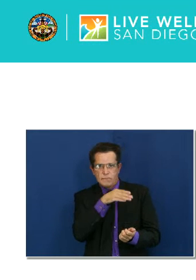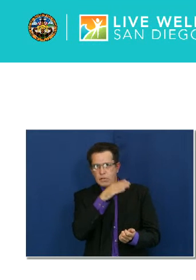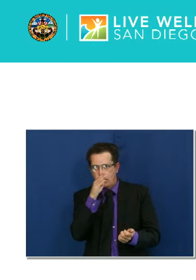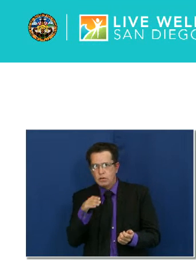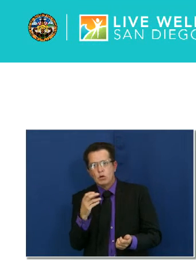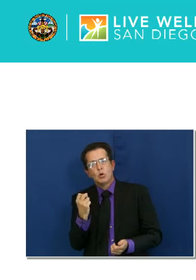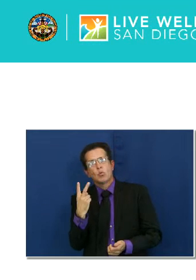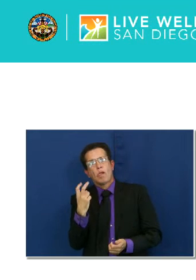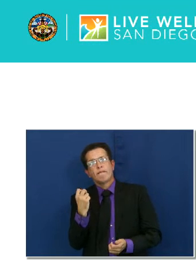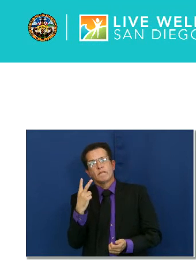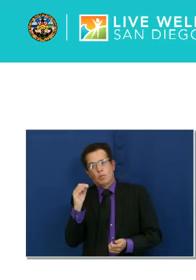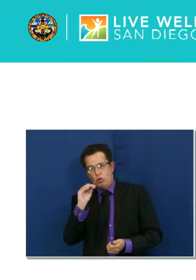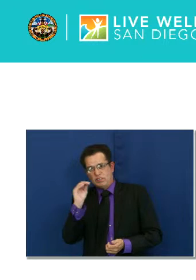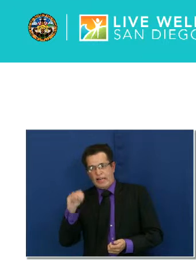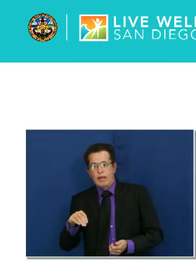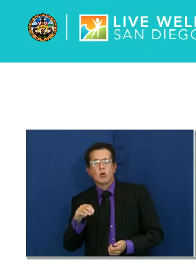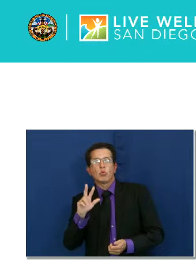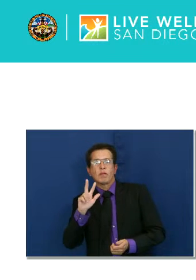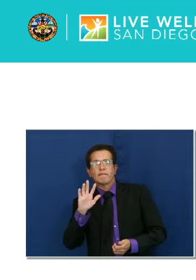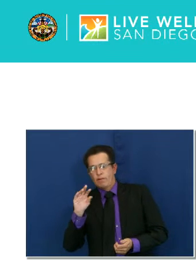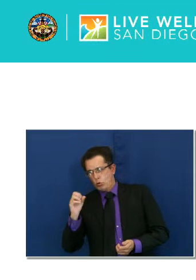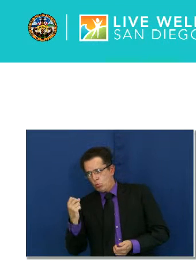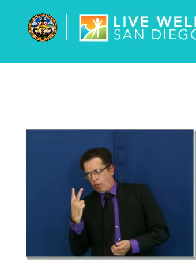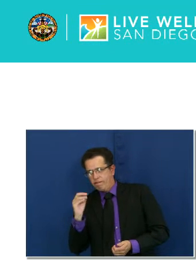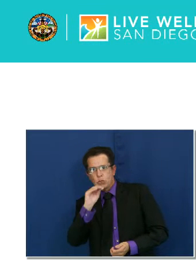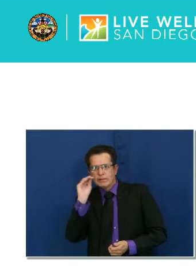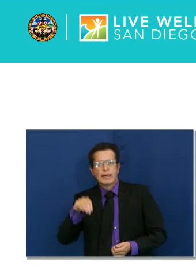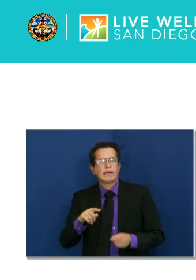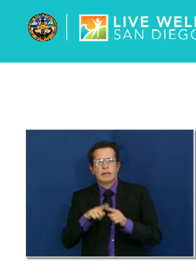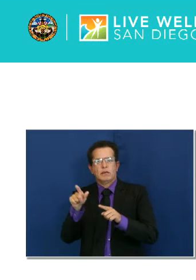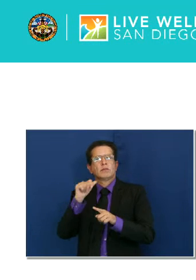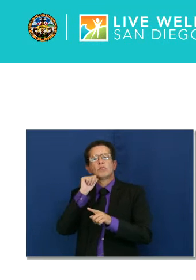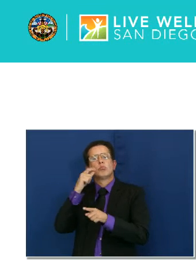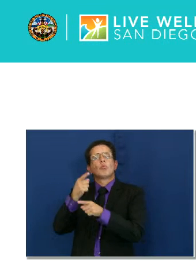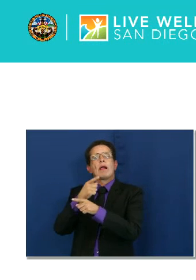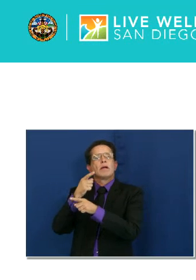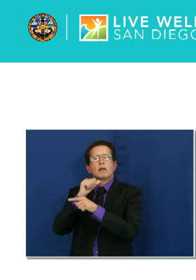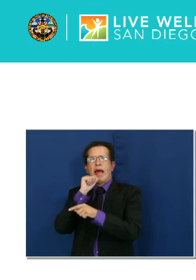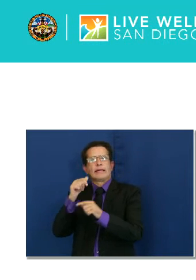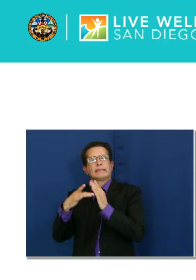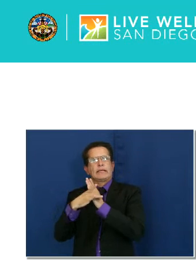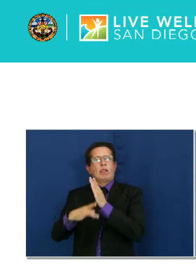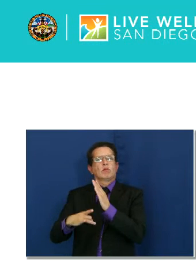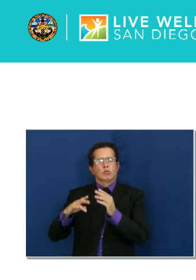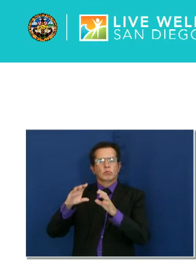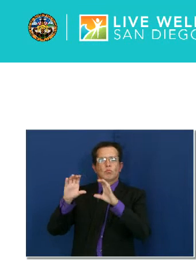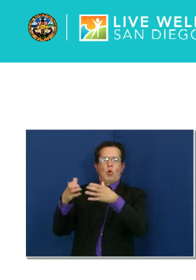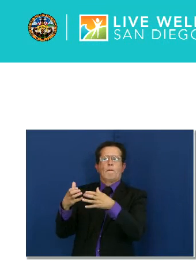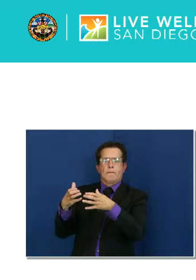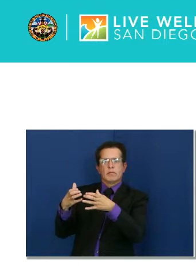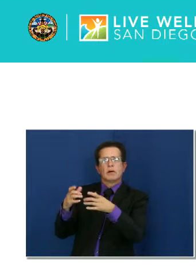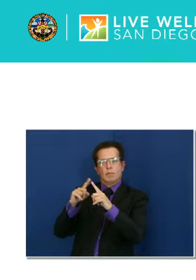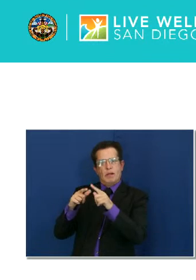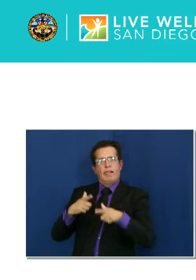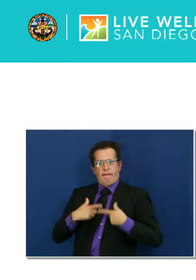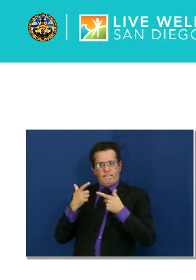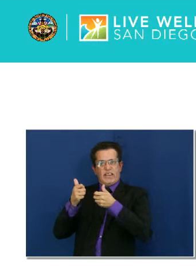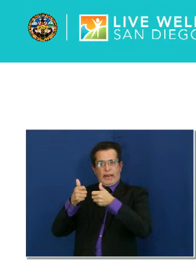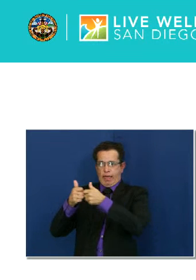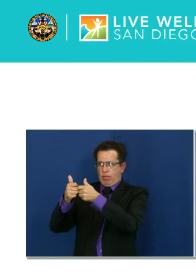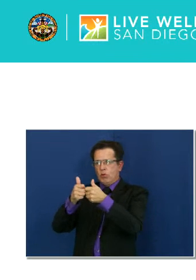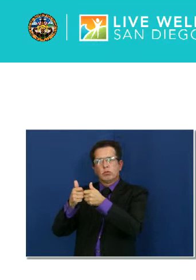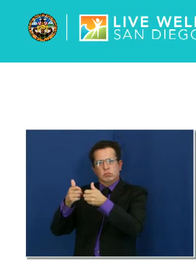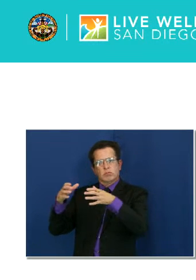or 12% are in non-skilled nursing facilities and other